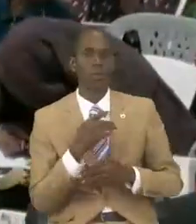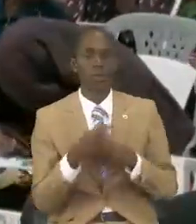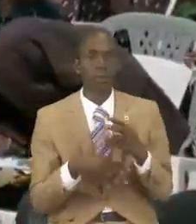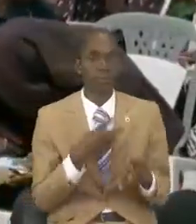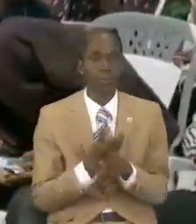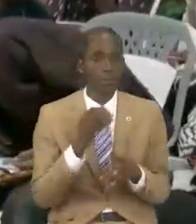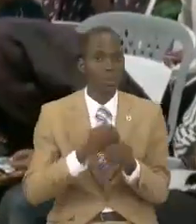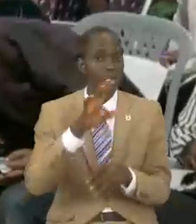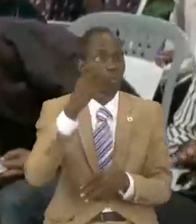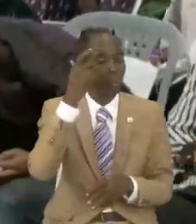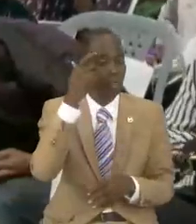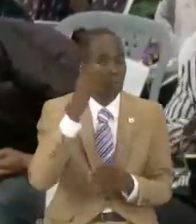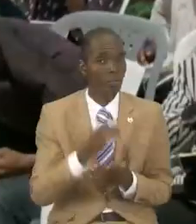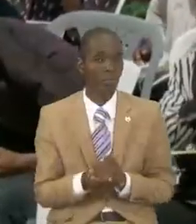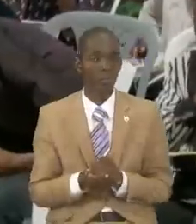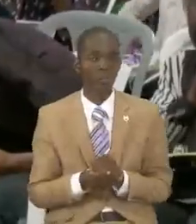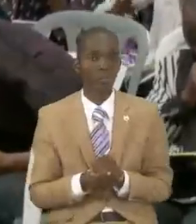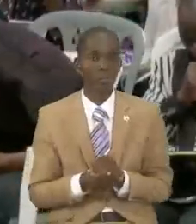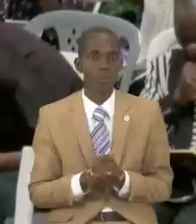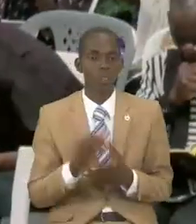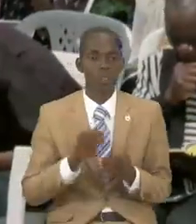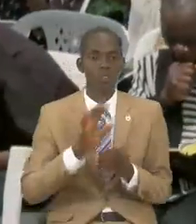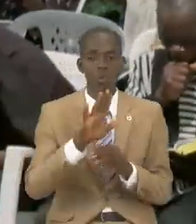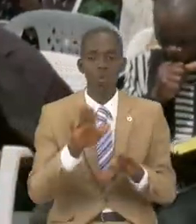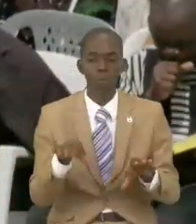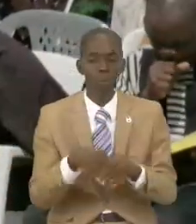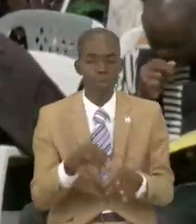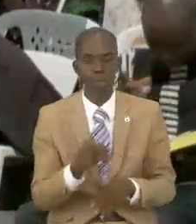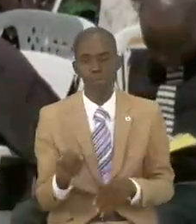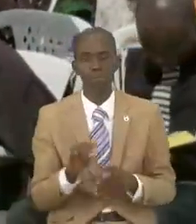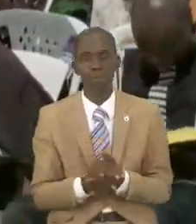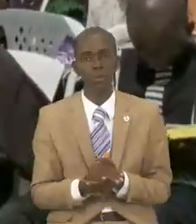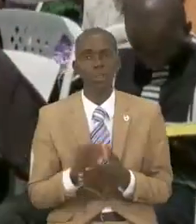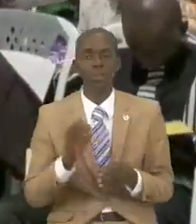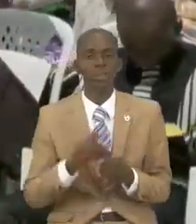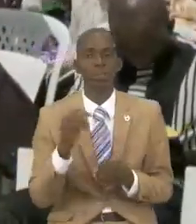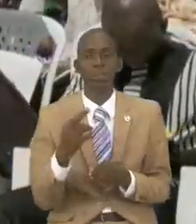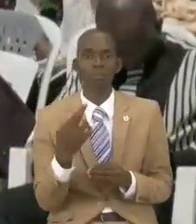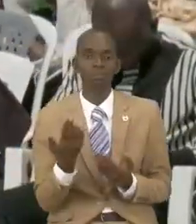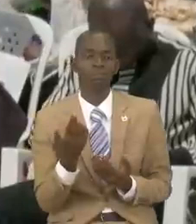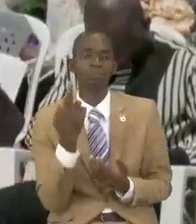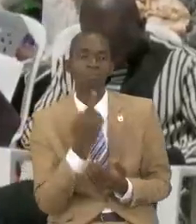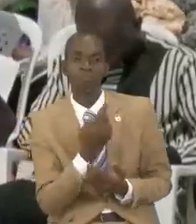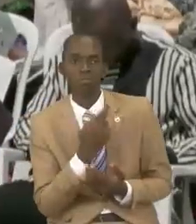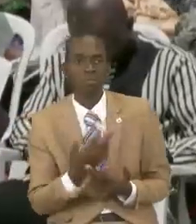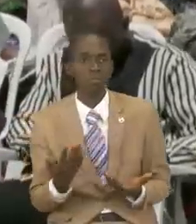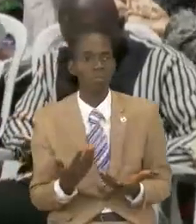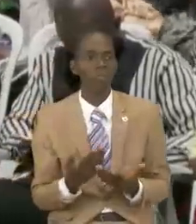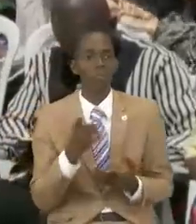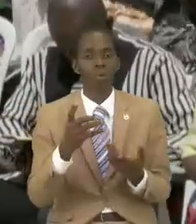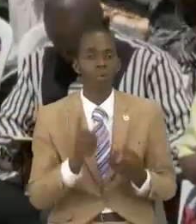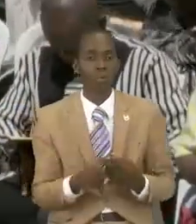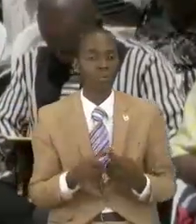marriage, in your wedding, in the reception. You want to please the